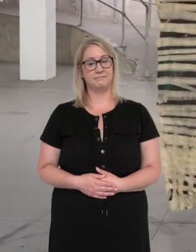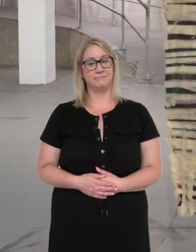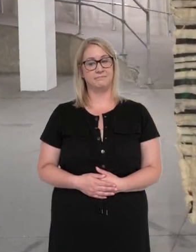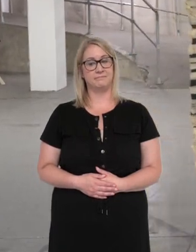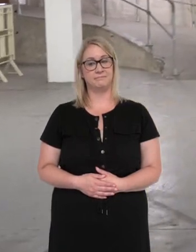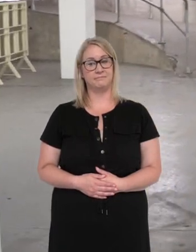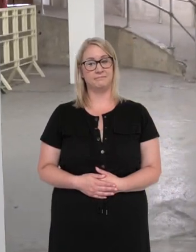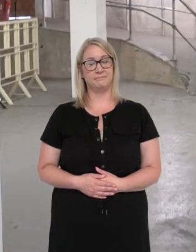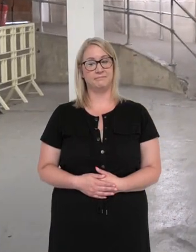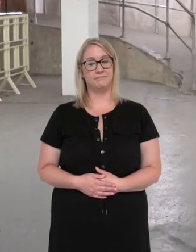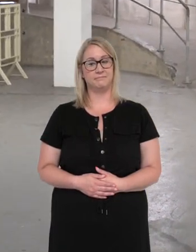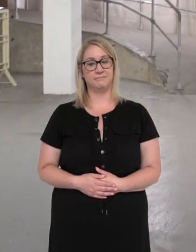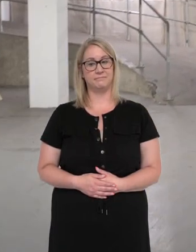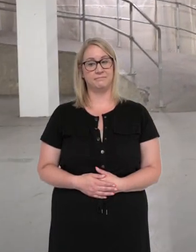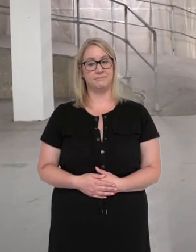Again, you've got his